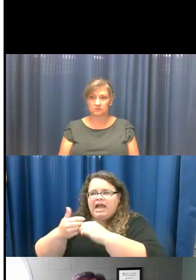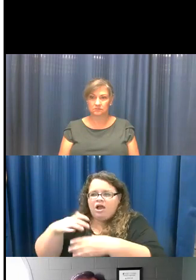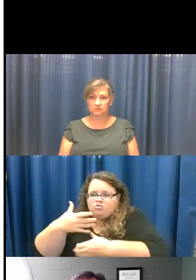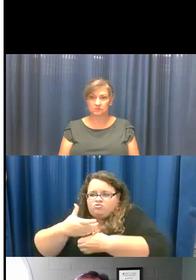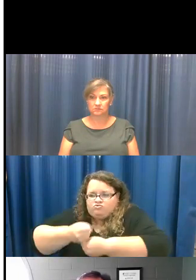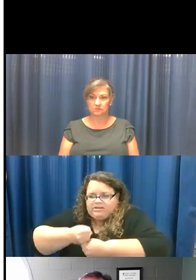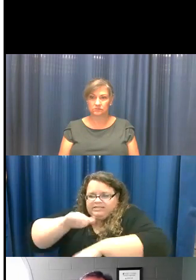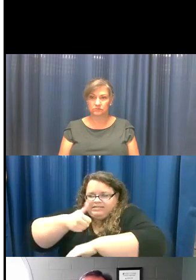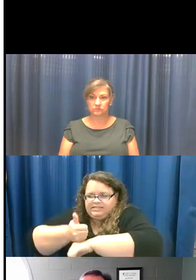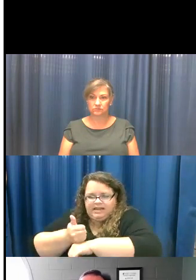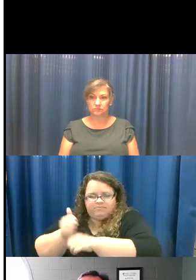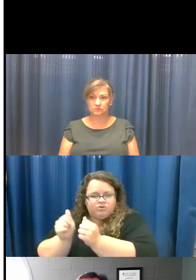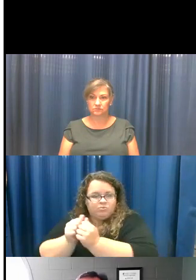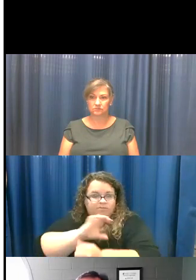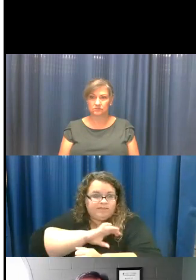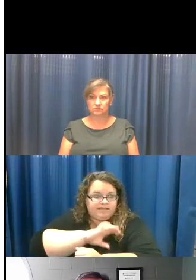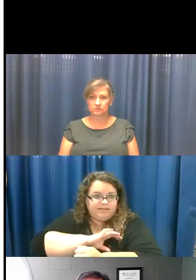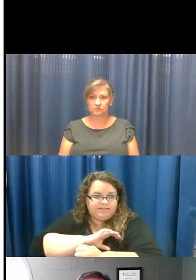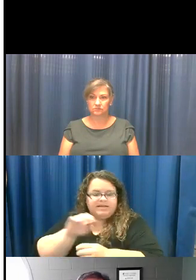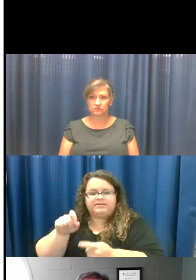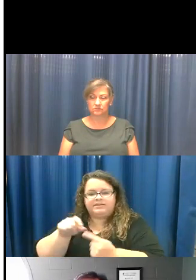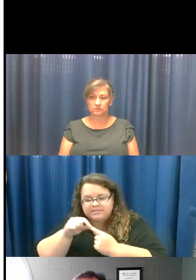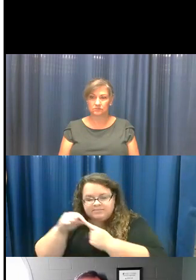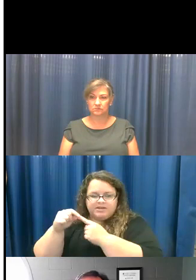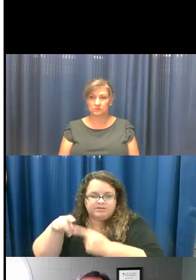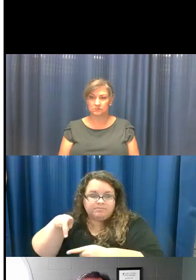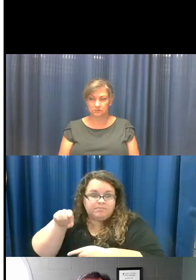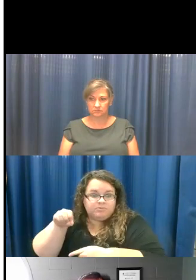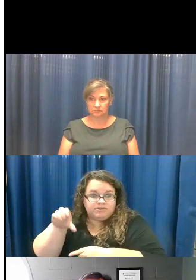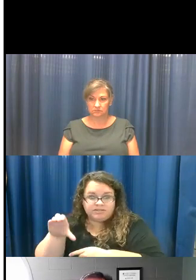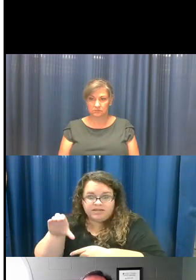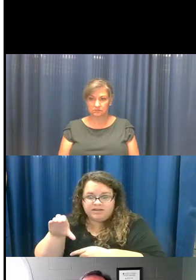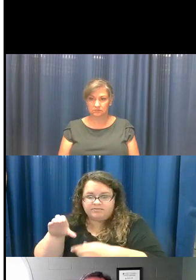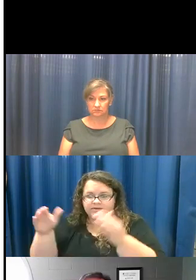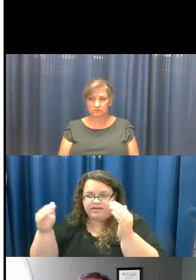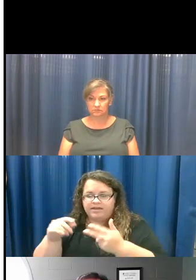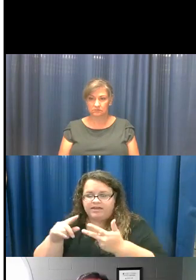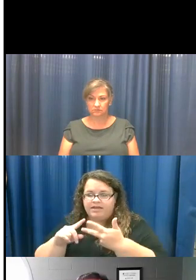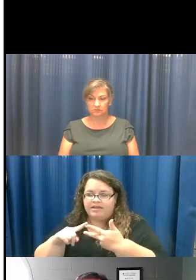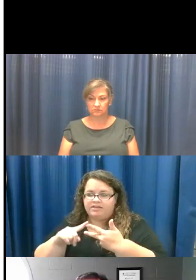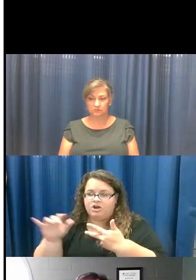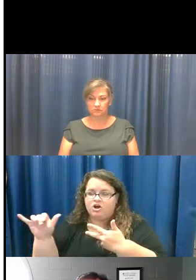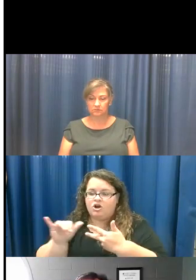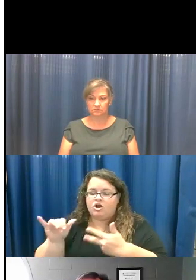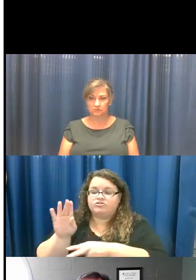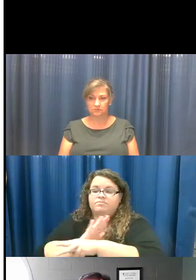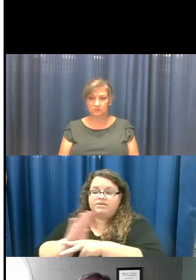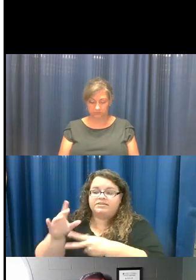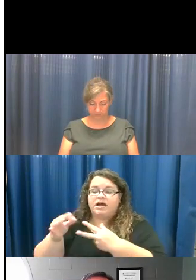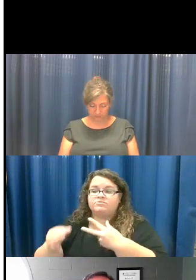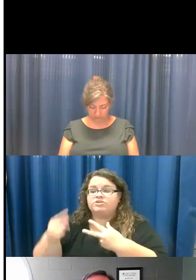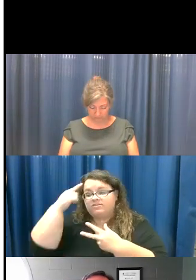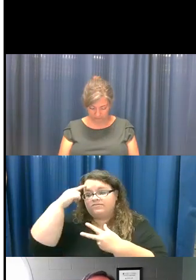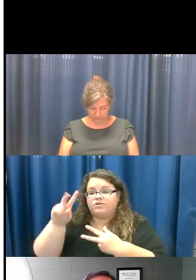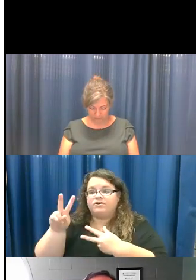of color, finding new viable business options for Venatucci Farms, expanding opportunities for Silver Key, are